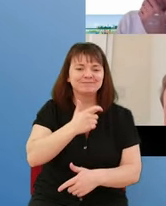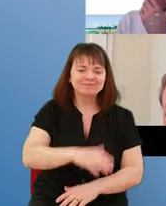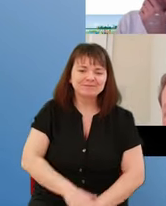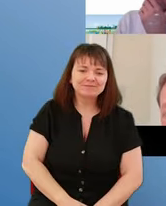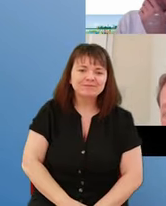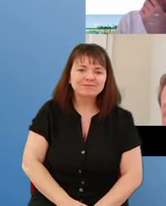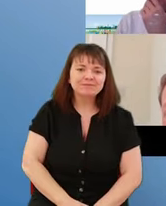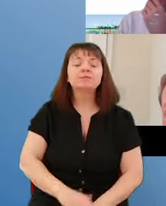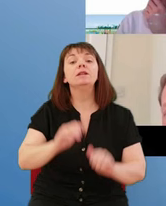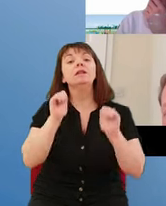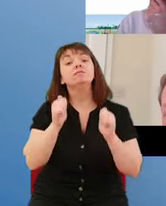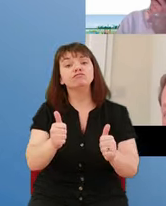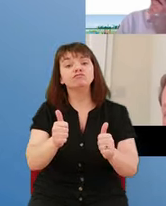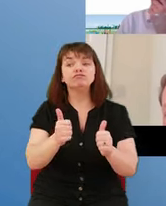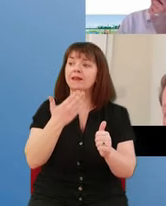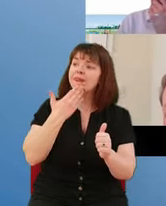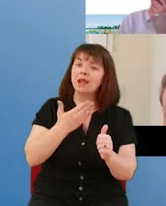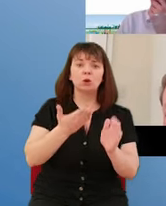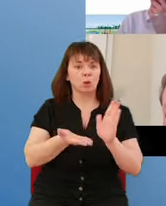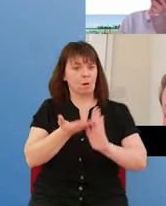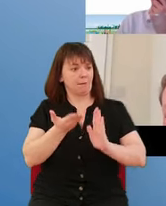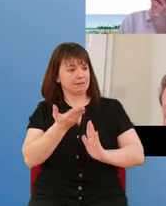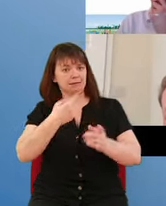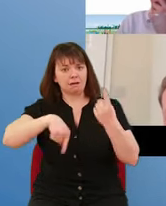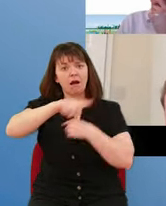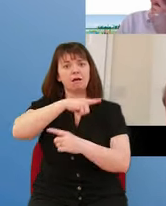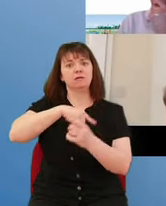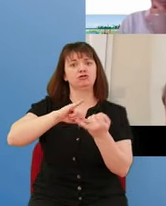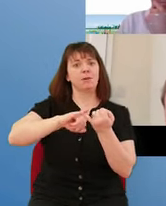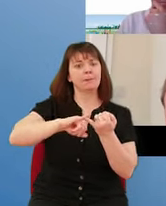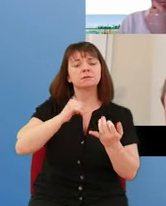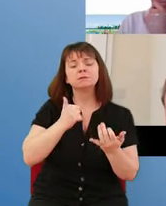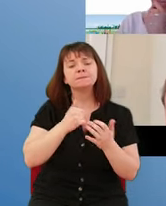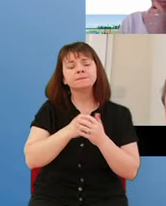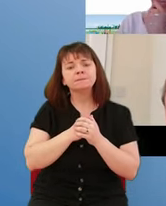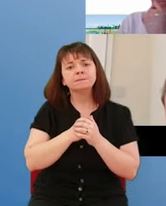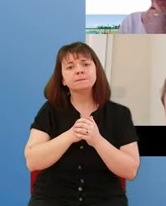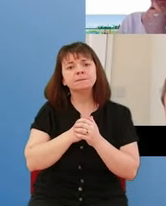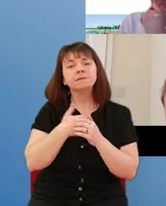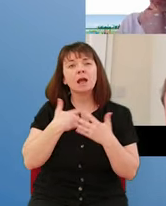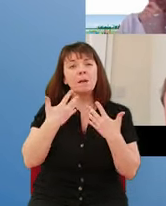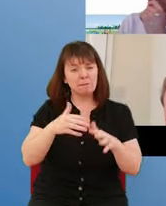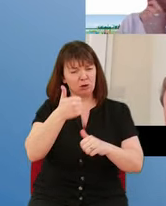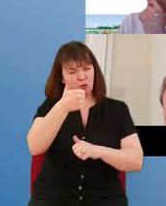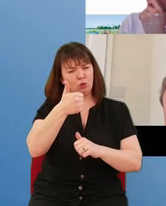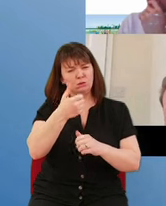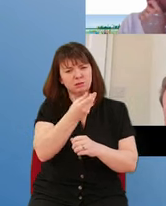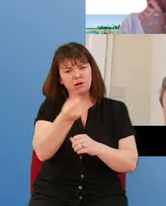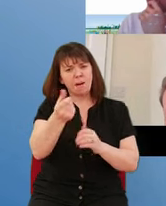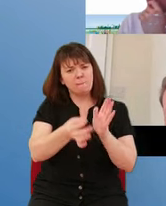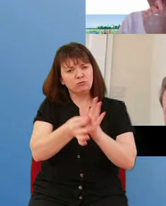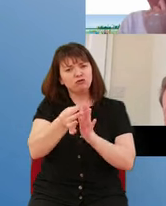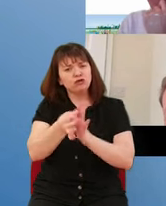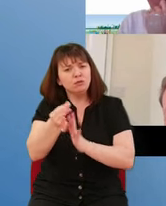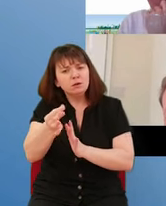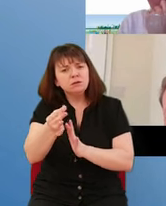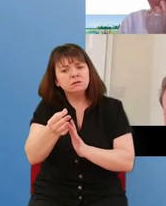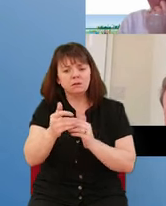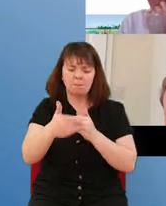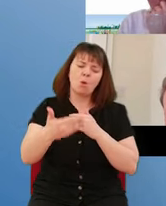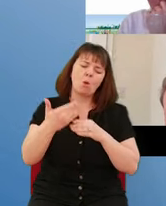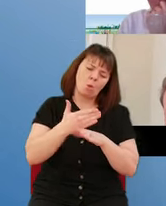have made some improvements. Obviously, more work needs to be done to get them to be a good practice.